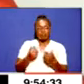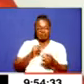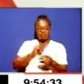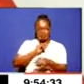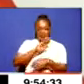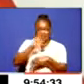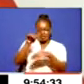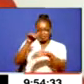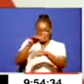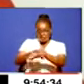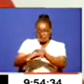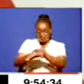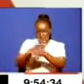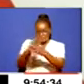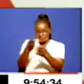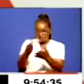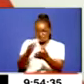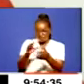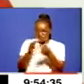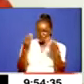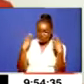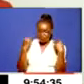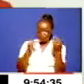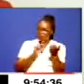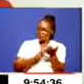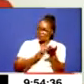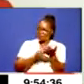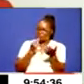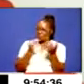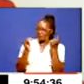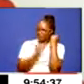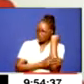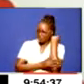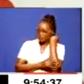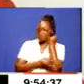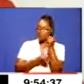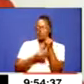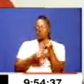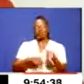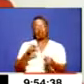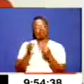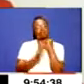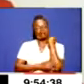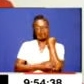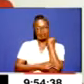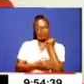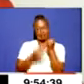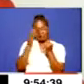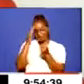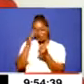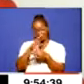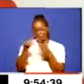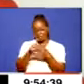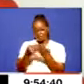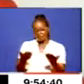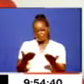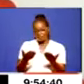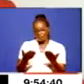when I look at the comments and I see people talking bad about athletes, I feel bad, because if you look the sacrifice that all these athletes have made,